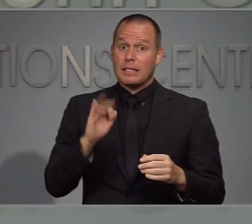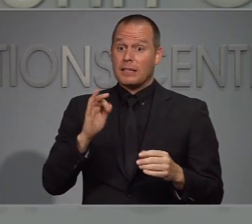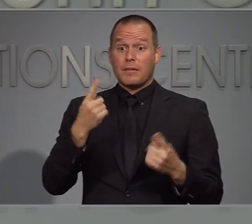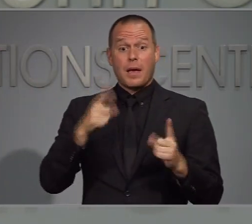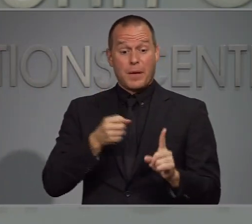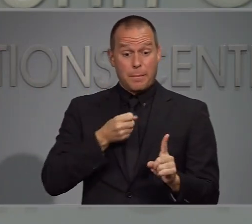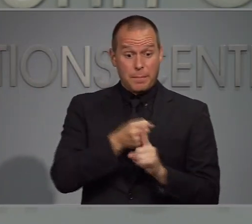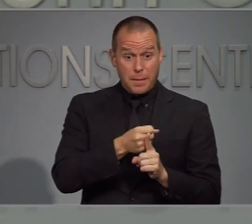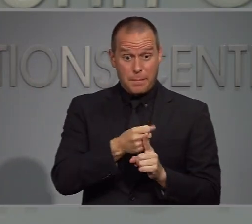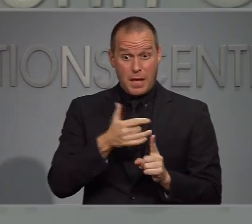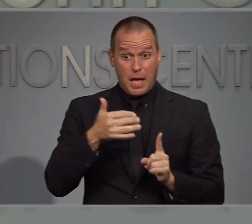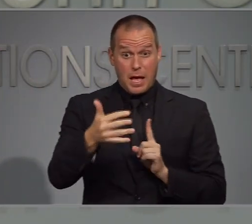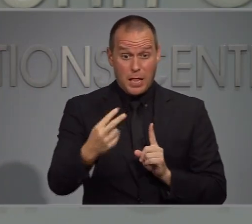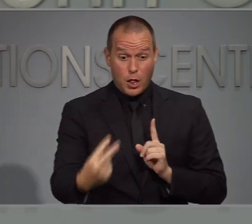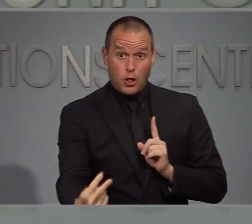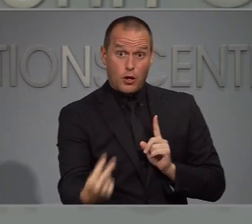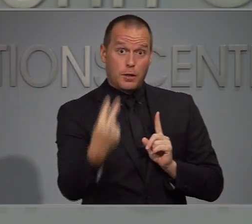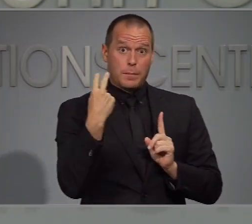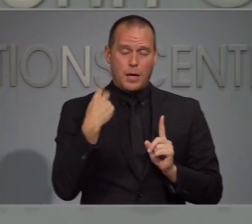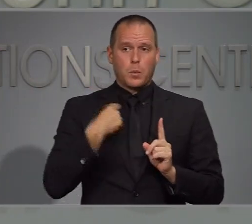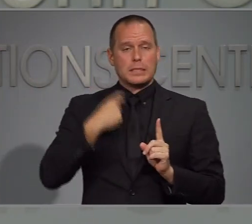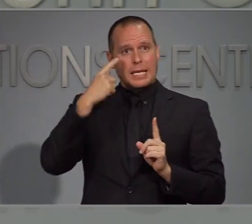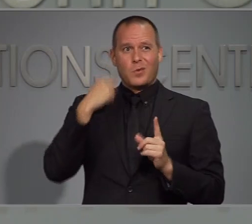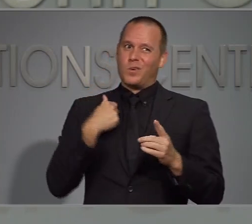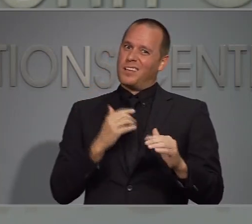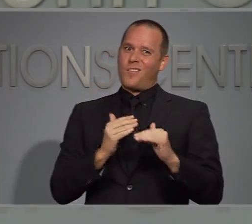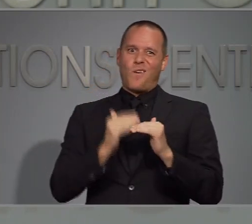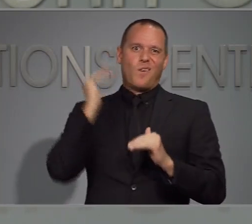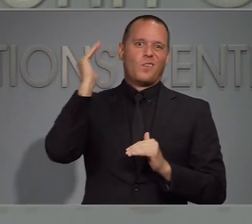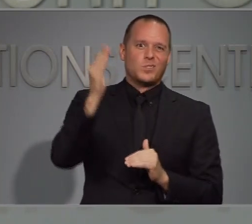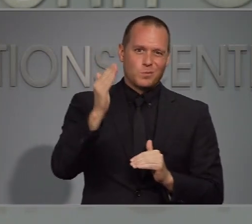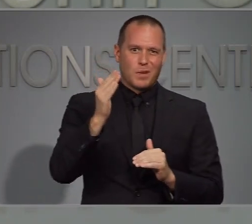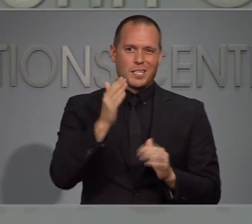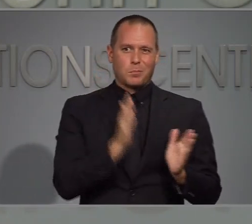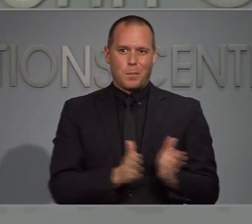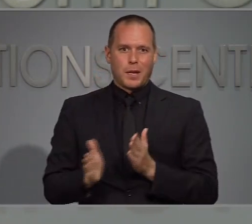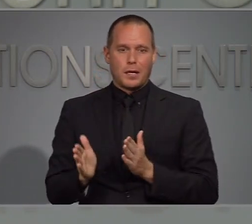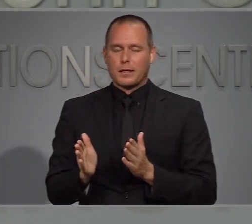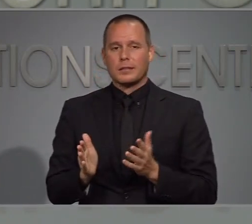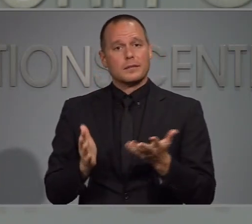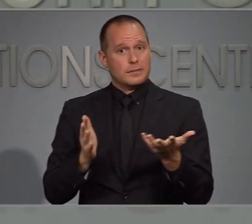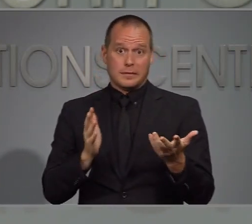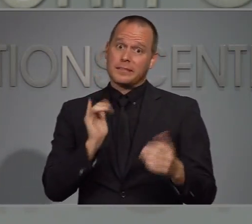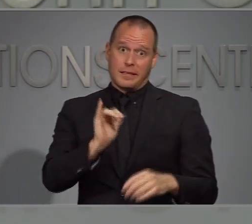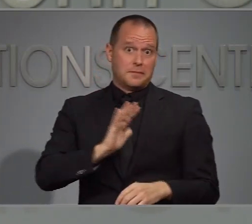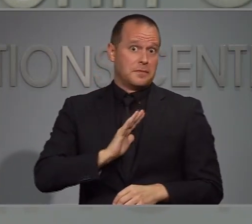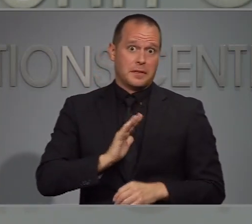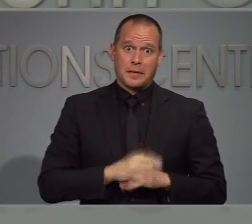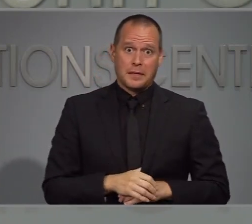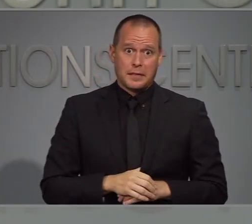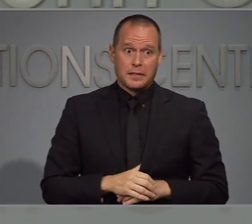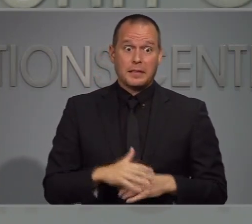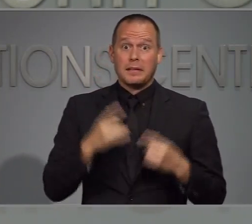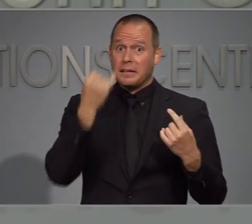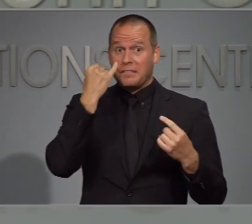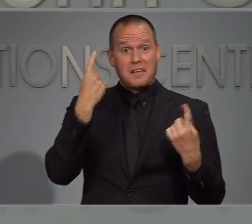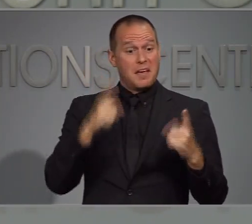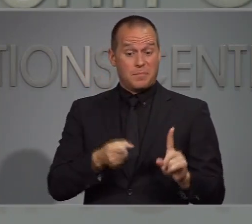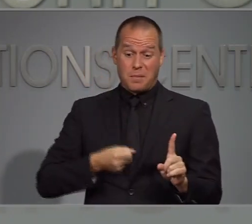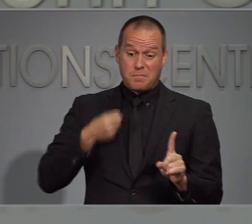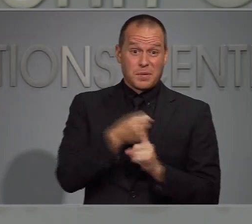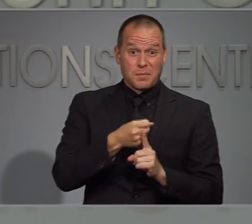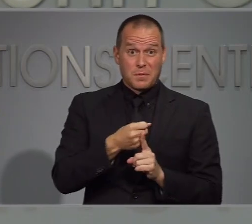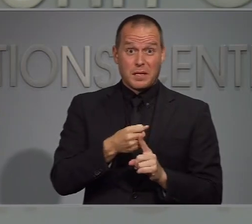we over-prepared, because we don't want to come up short when these storms go through and people's lives are at